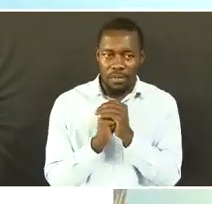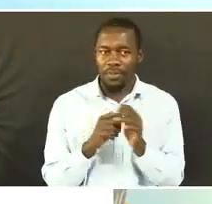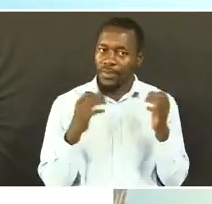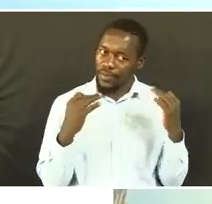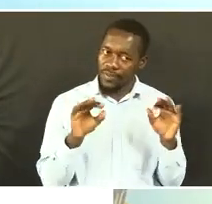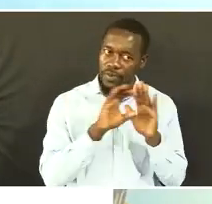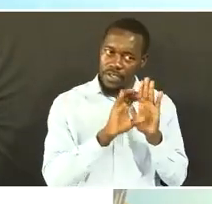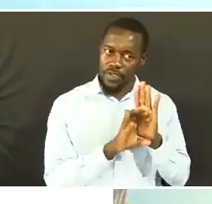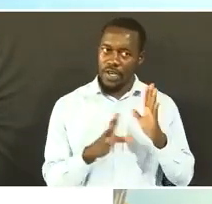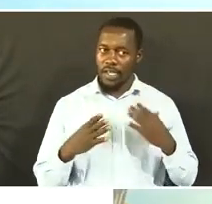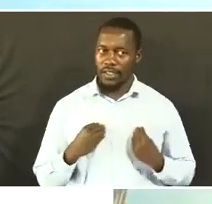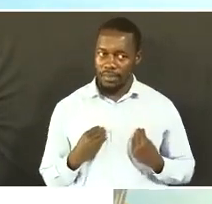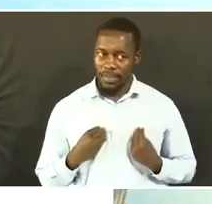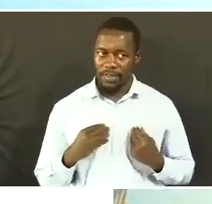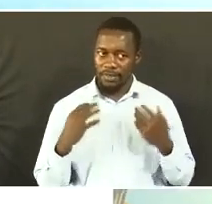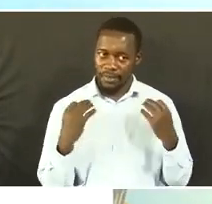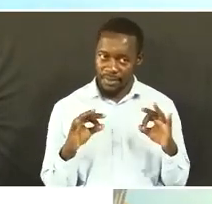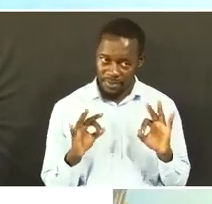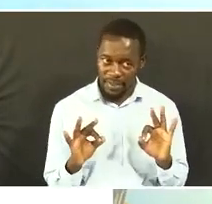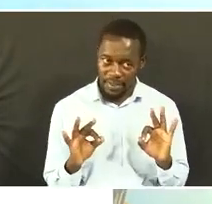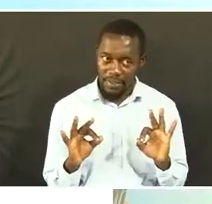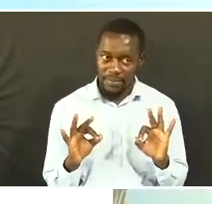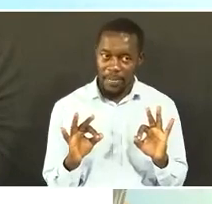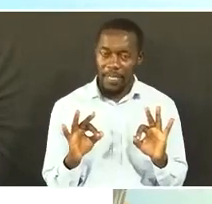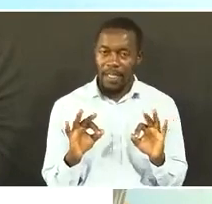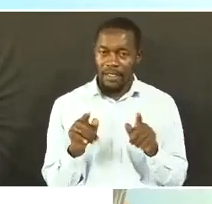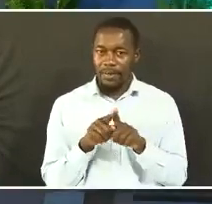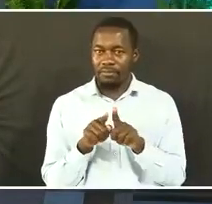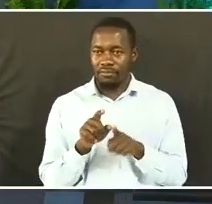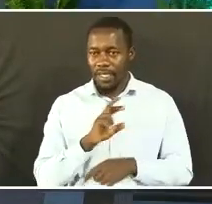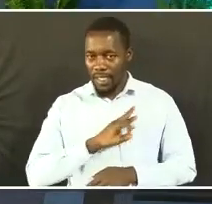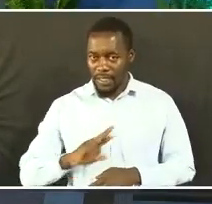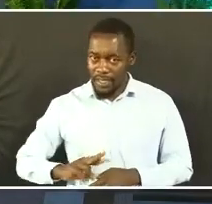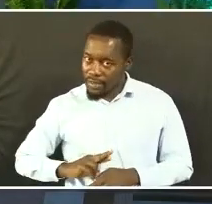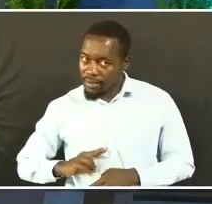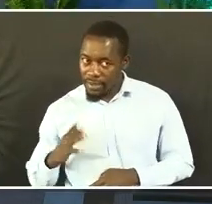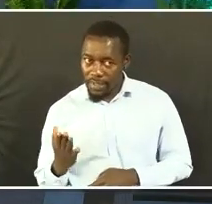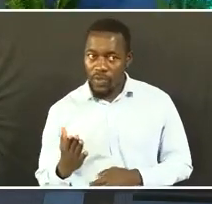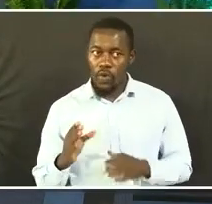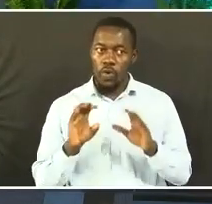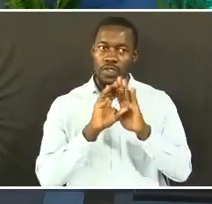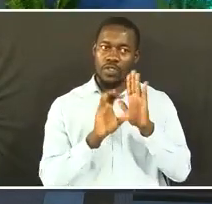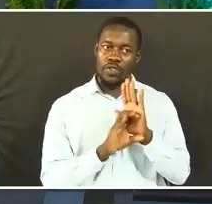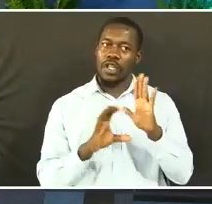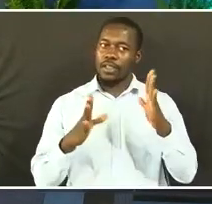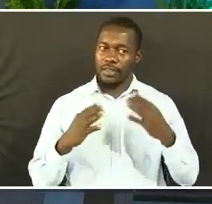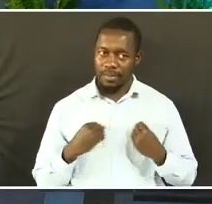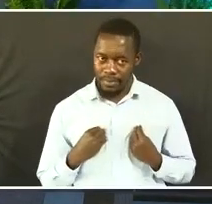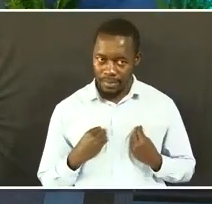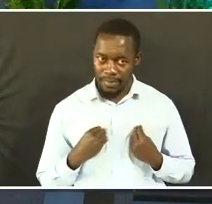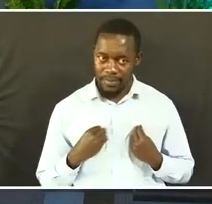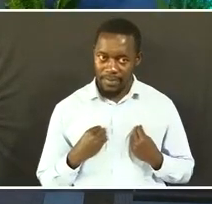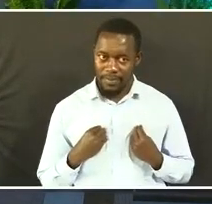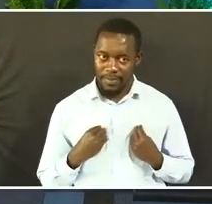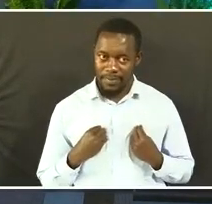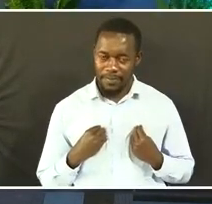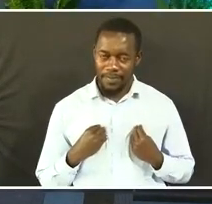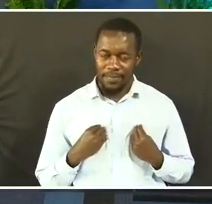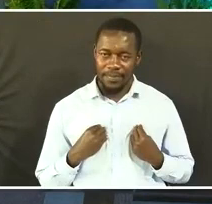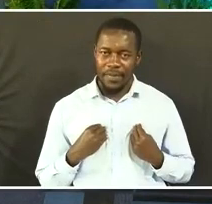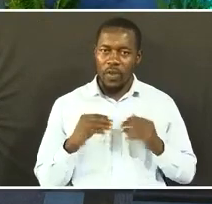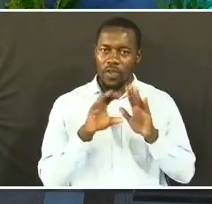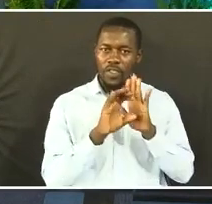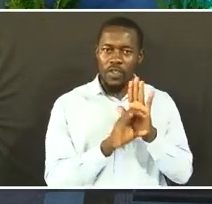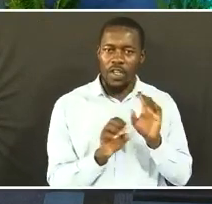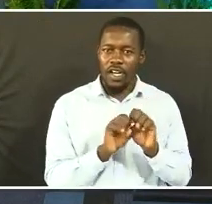including. This now takes the provision a little higher than even what is found in that document, the Universal Declaration of